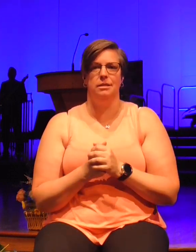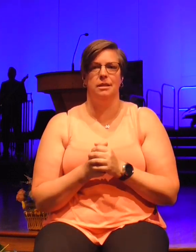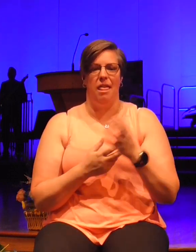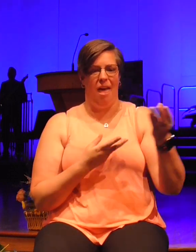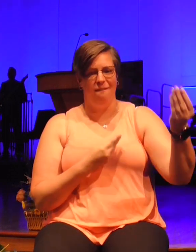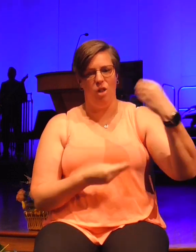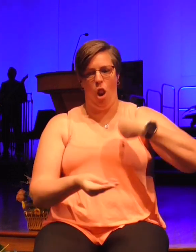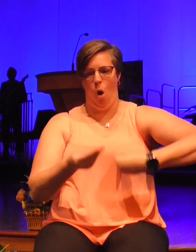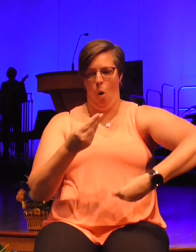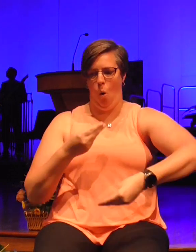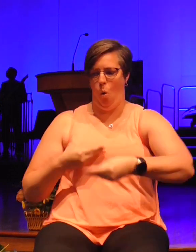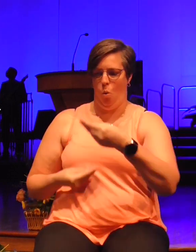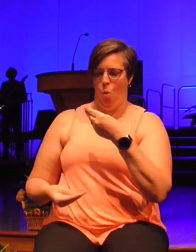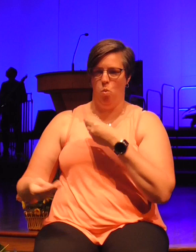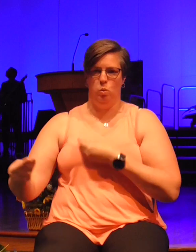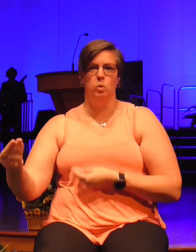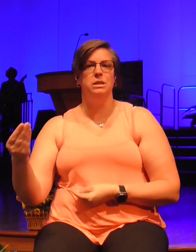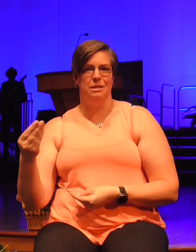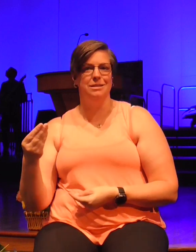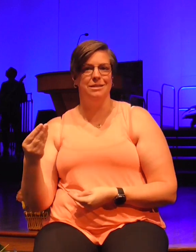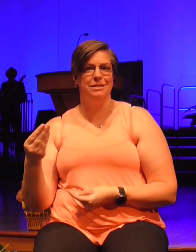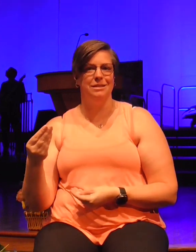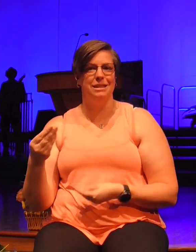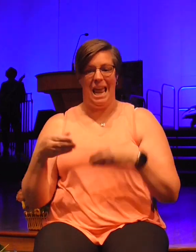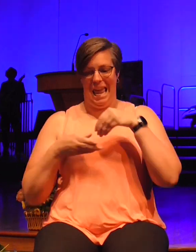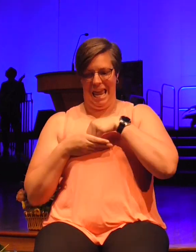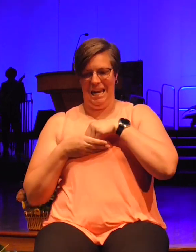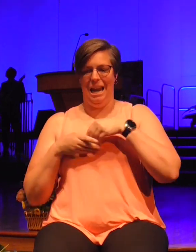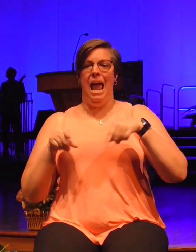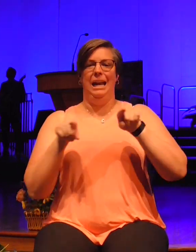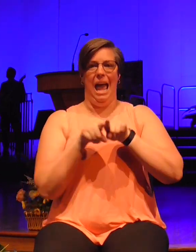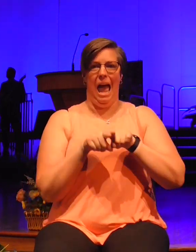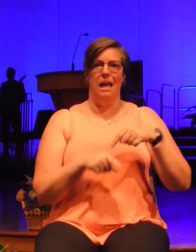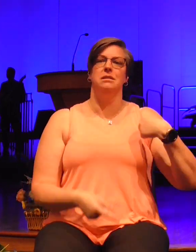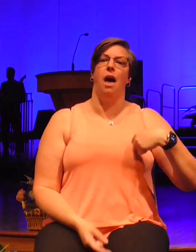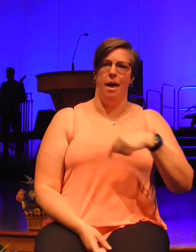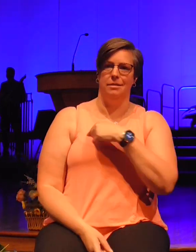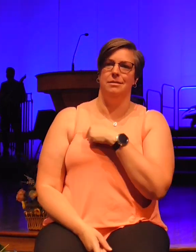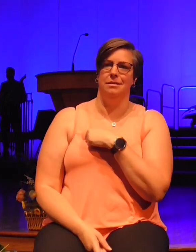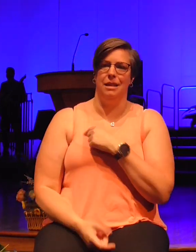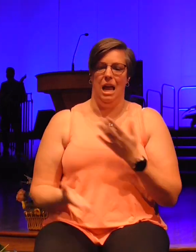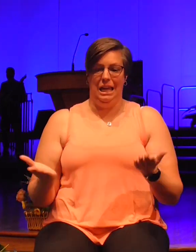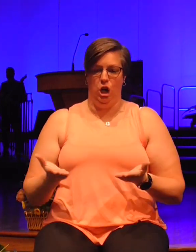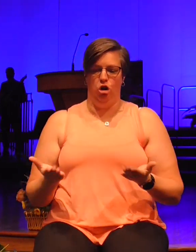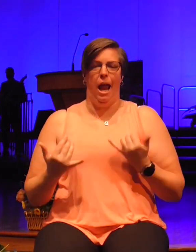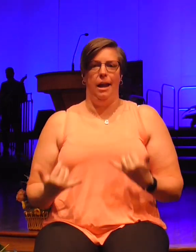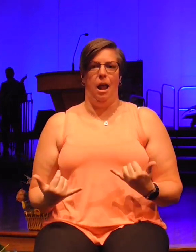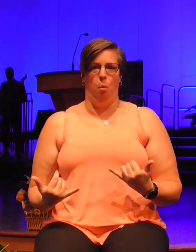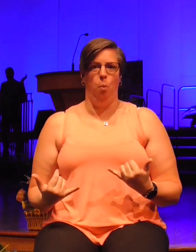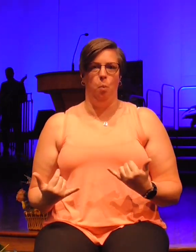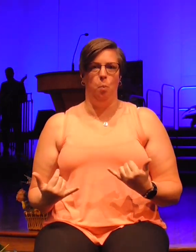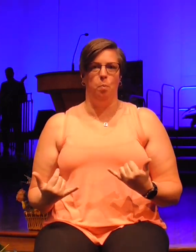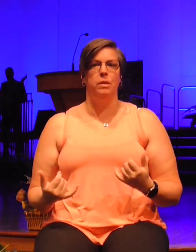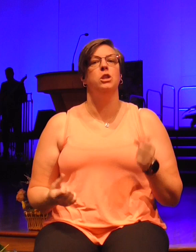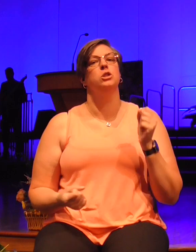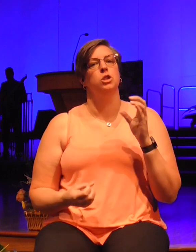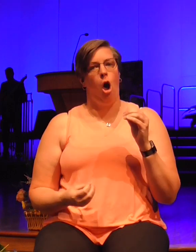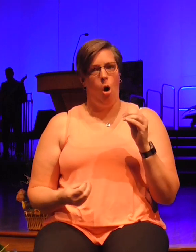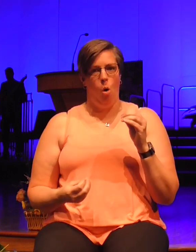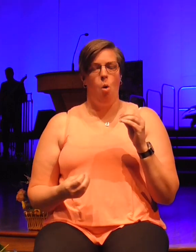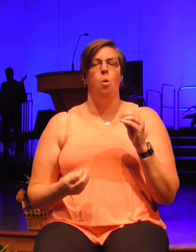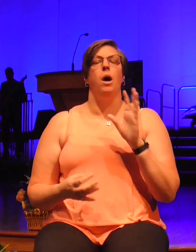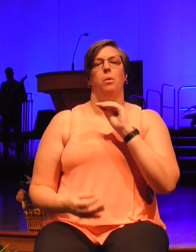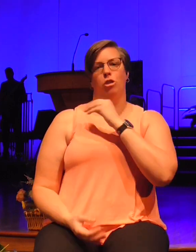flowing through us, in us, and as us, right here and right now. And so with great grace